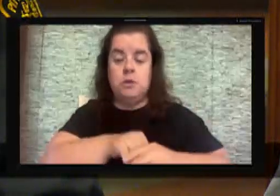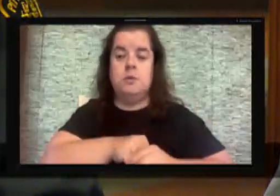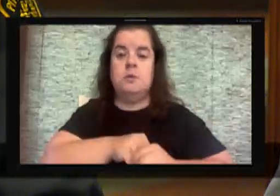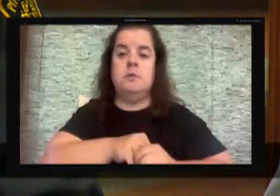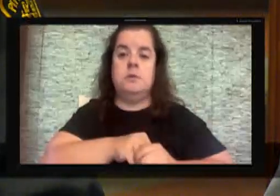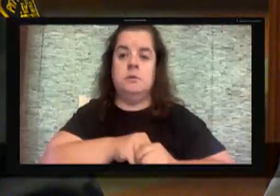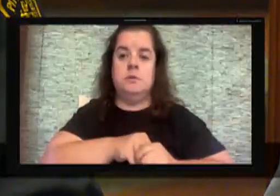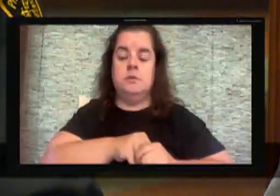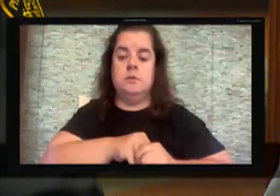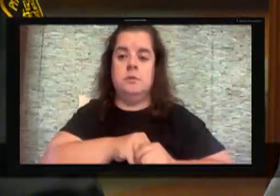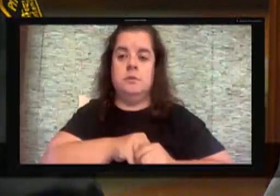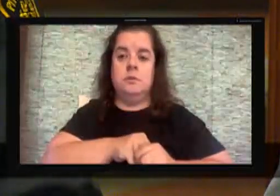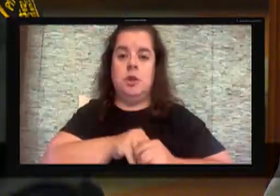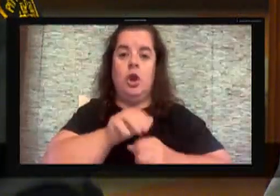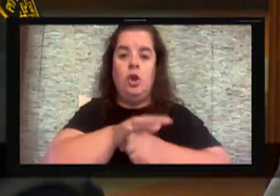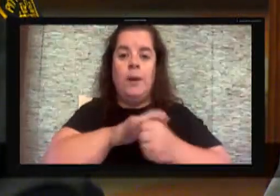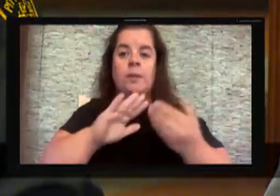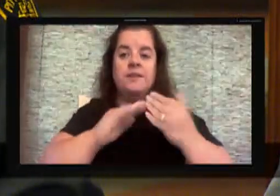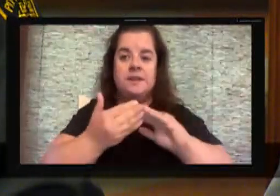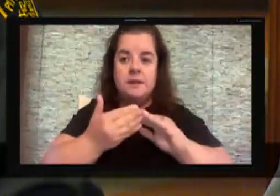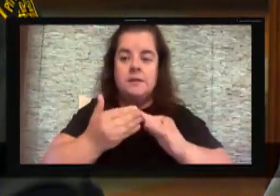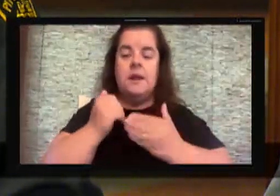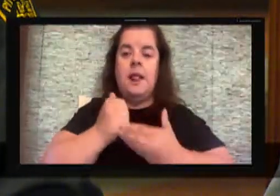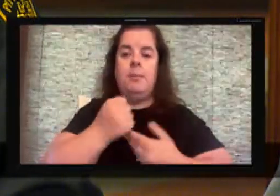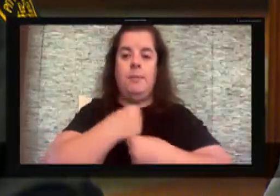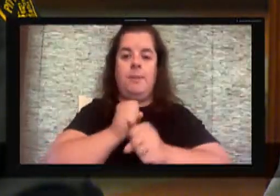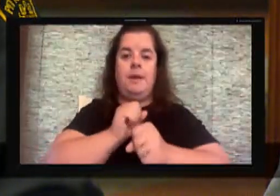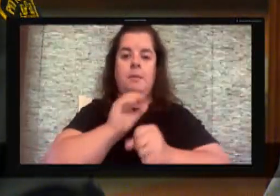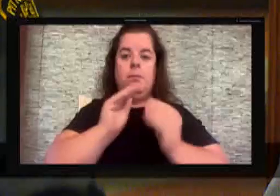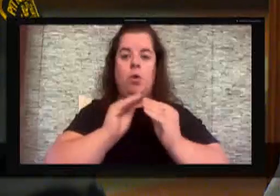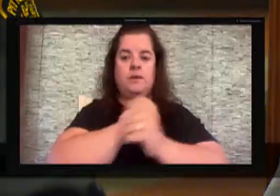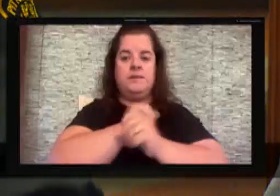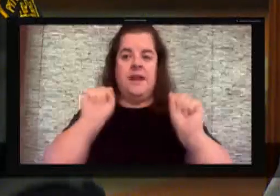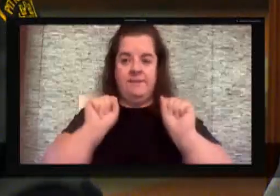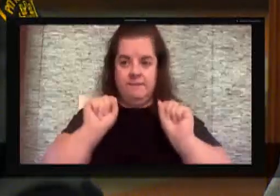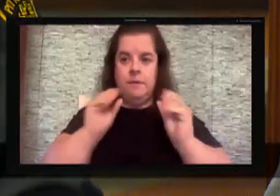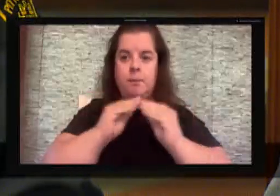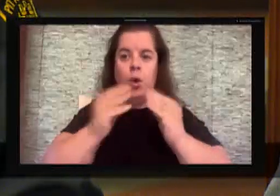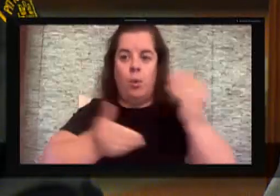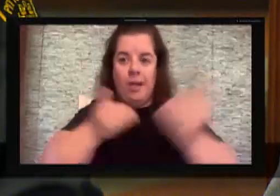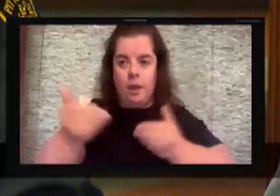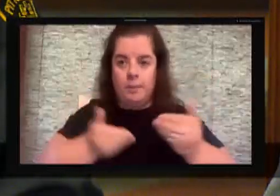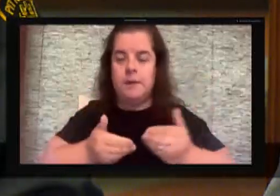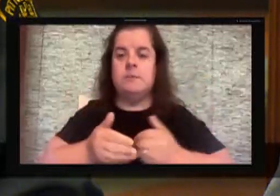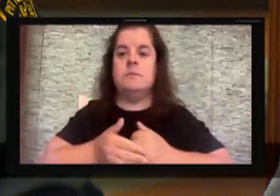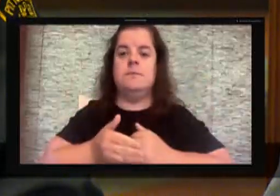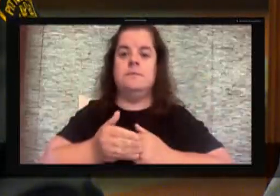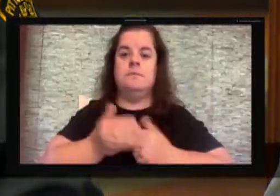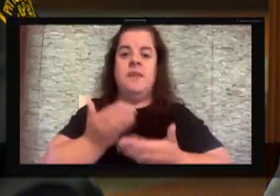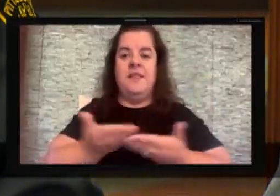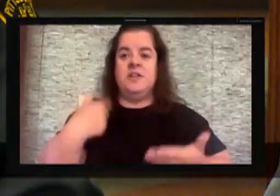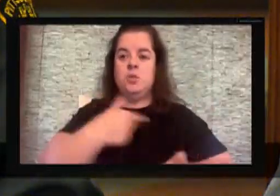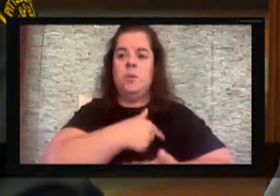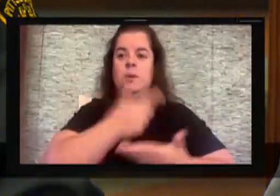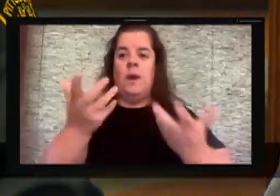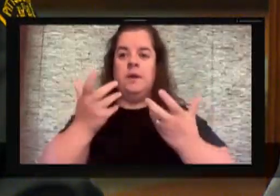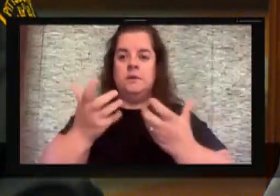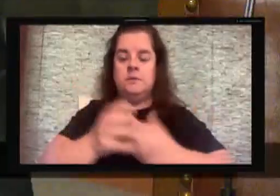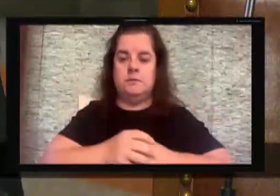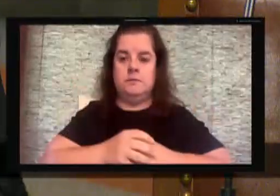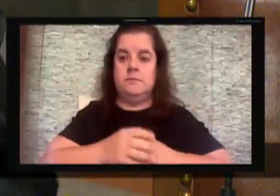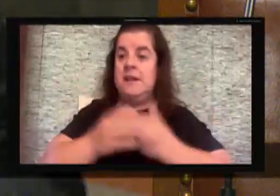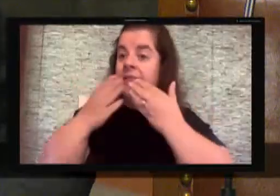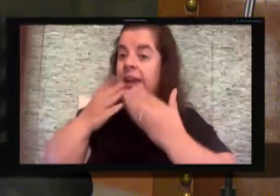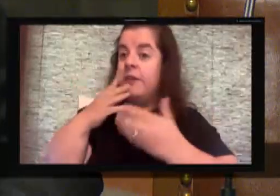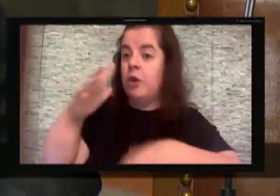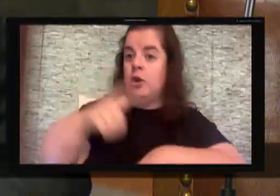you know, around the city of helping make it a safer place, a more welcoming place, all those things that we all want. Yeah, thank you for your time.